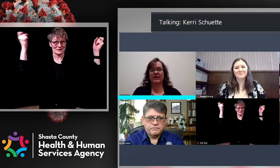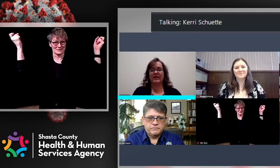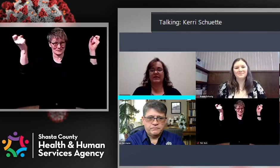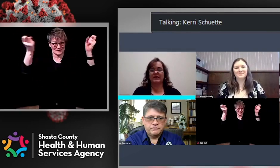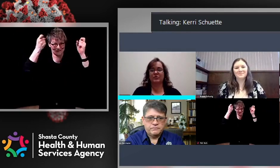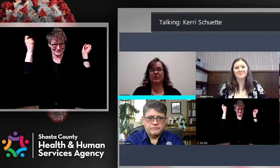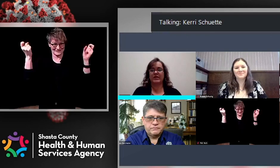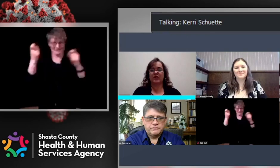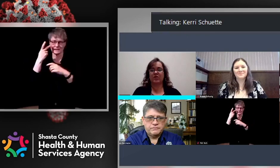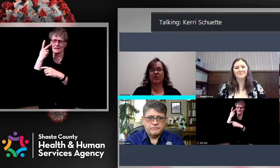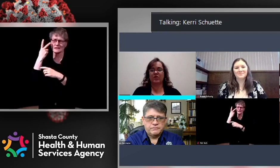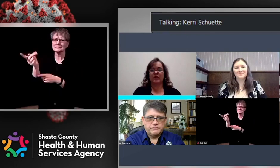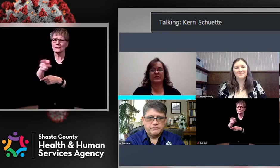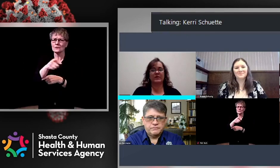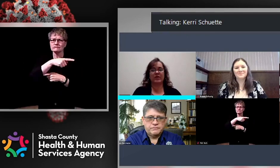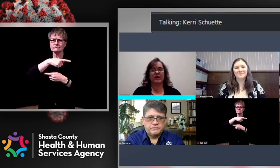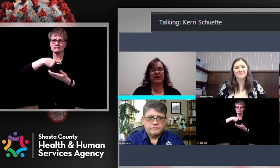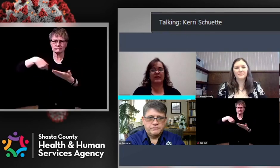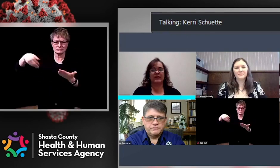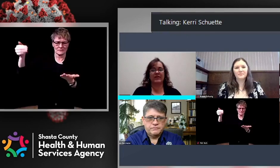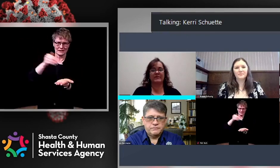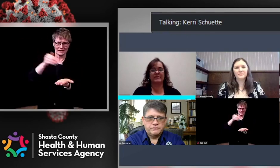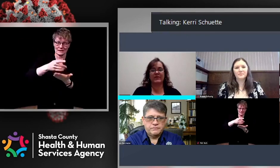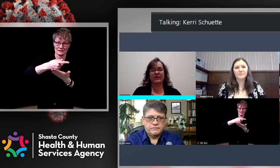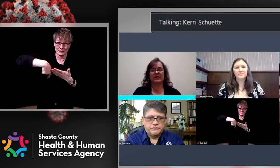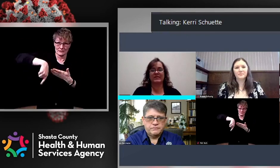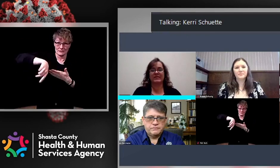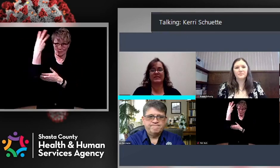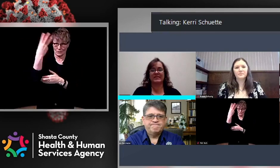again next week on Wednesday morning,